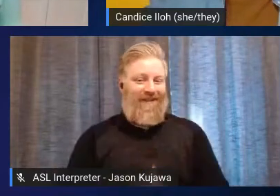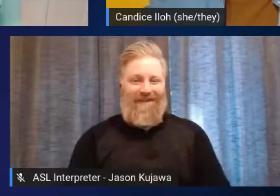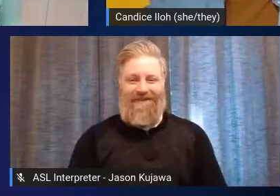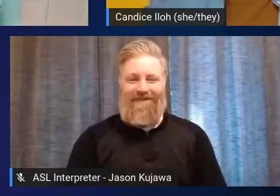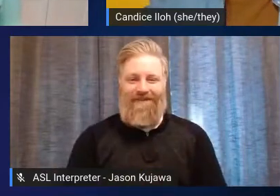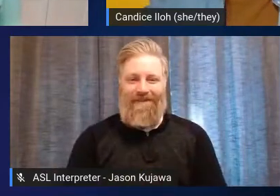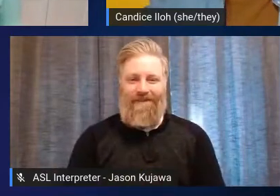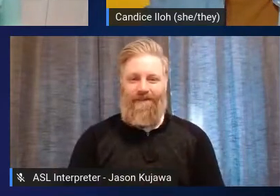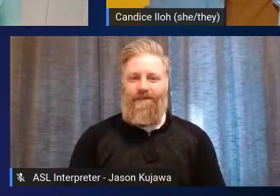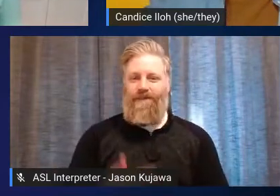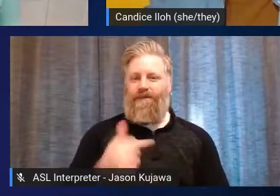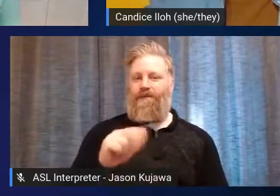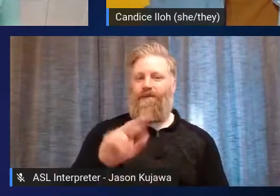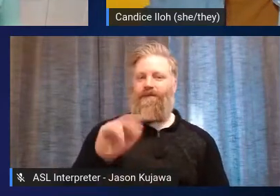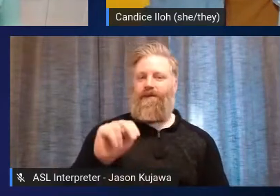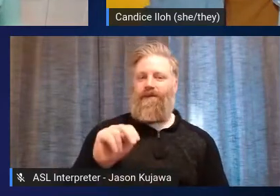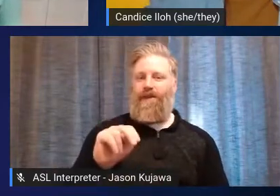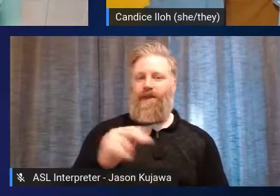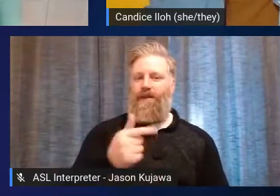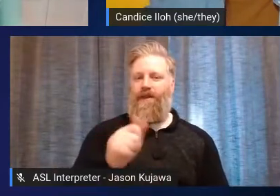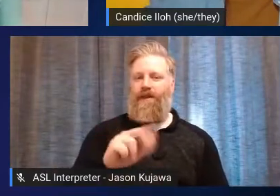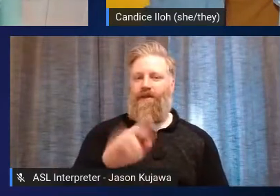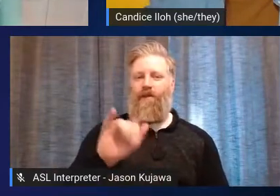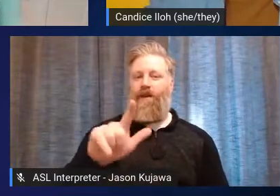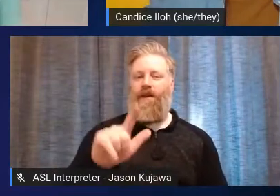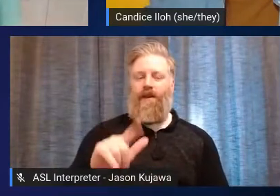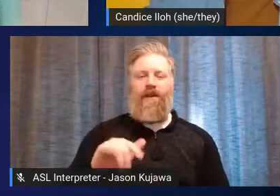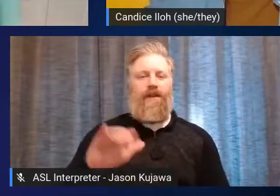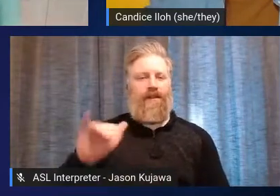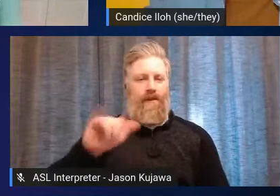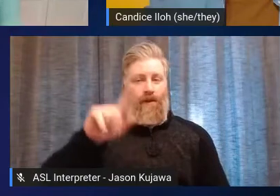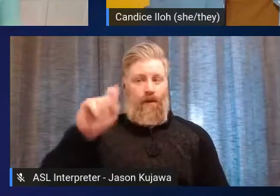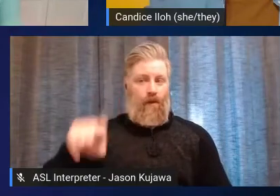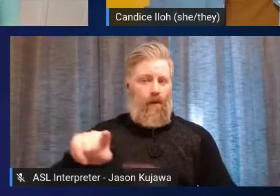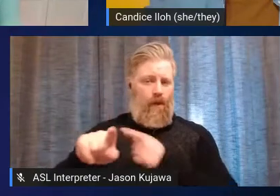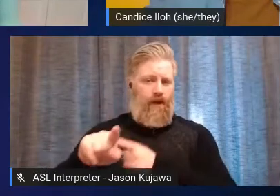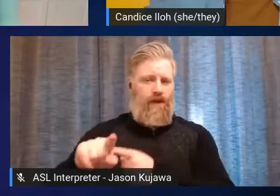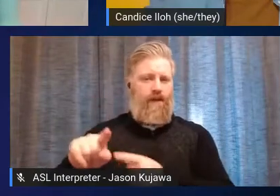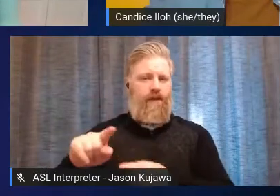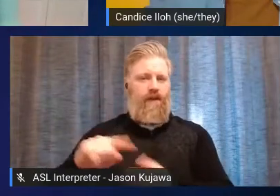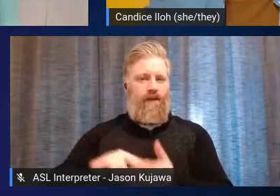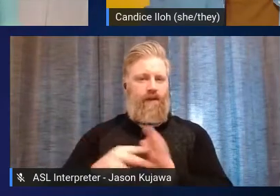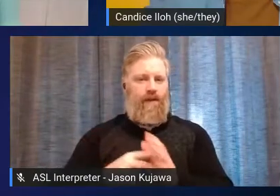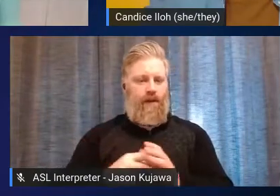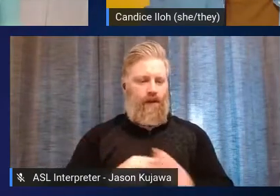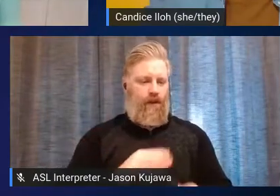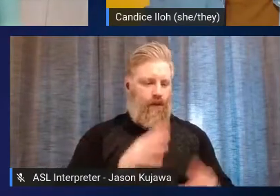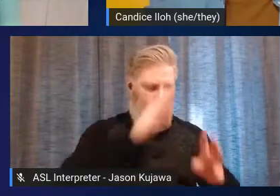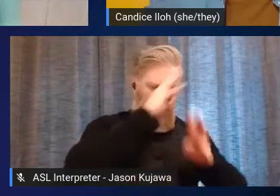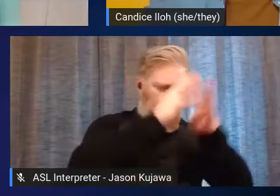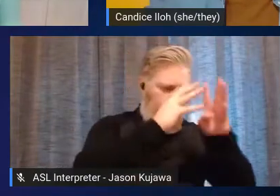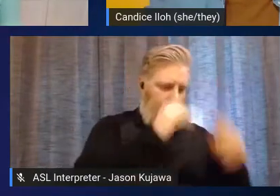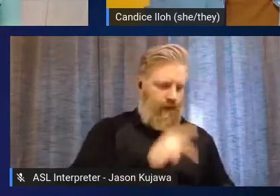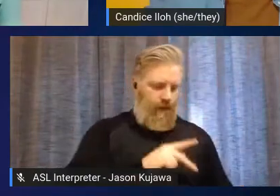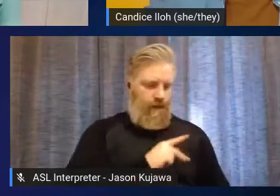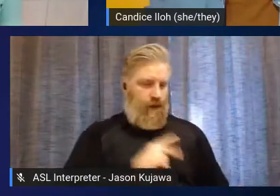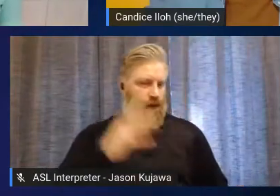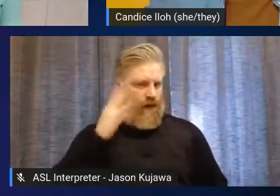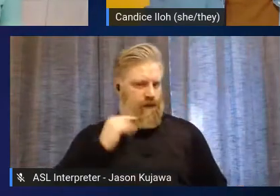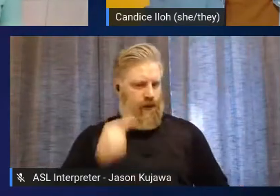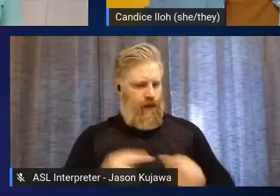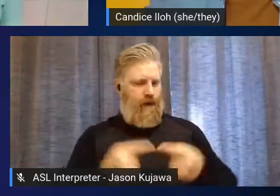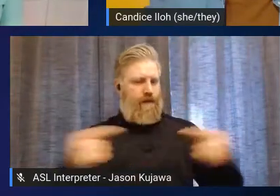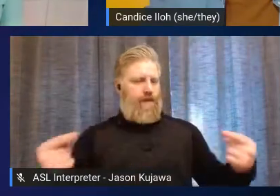It seems to me like the question is implying that somehow creativity and personal experience are like